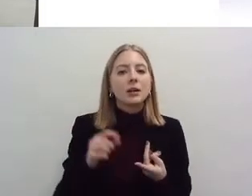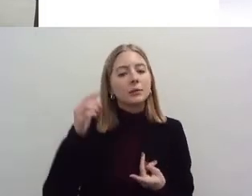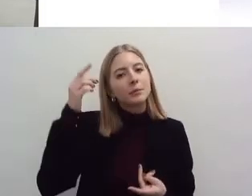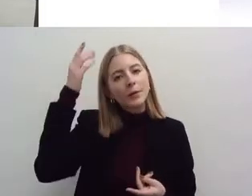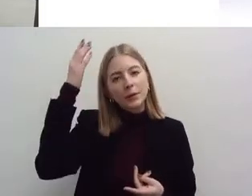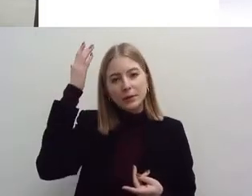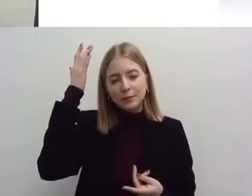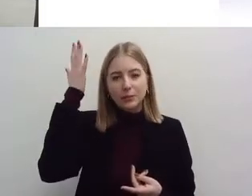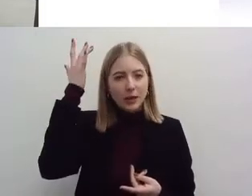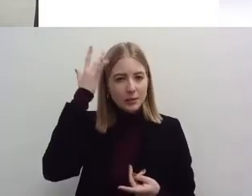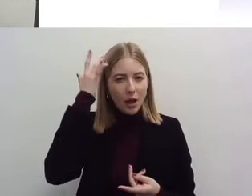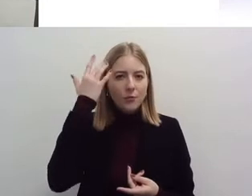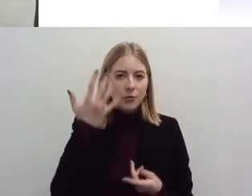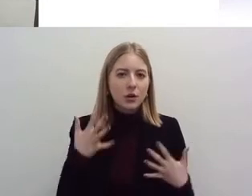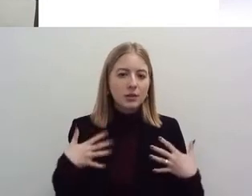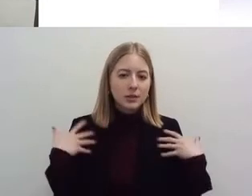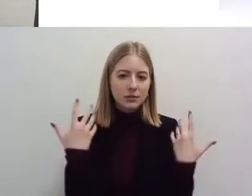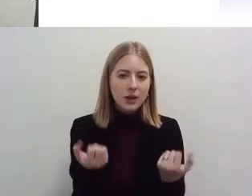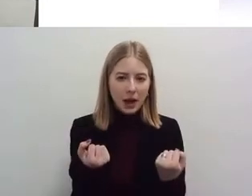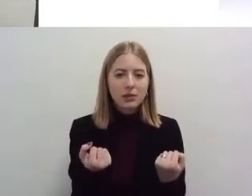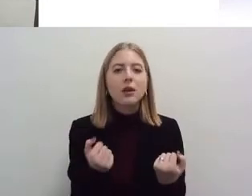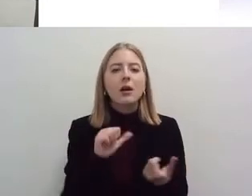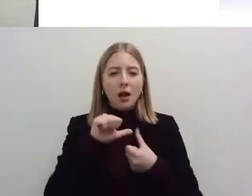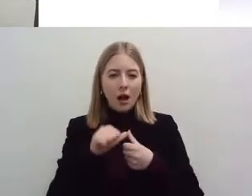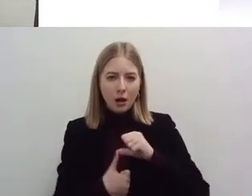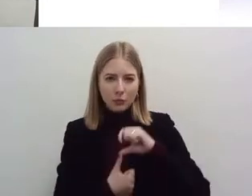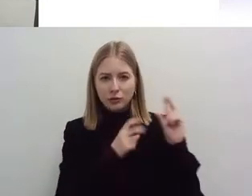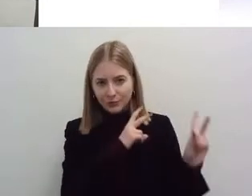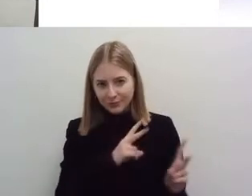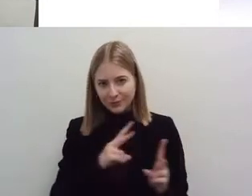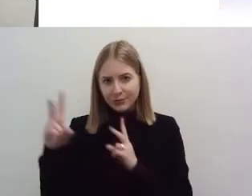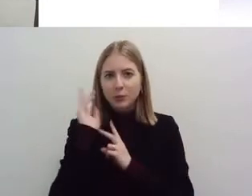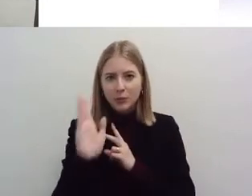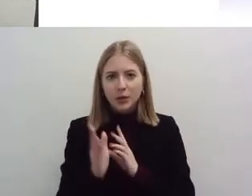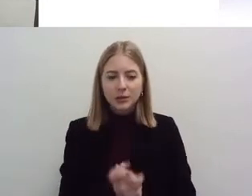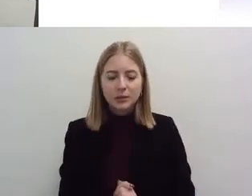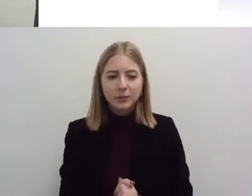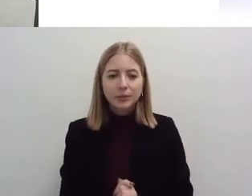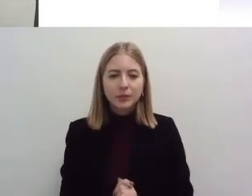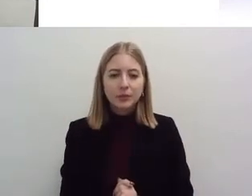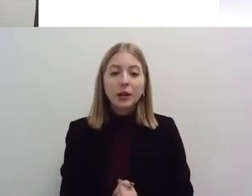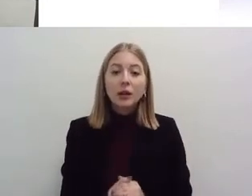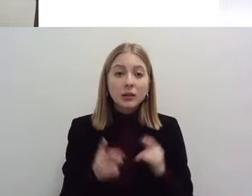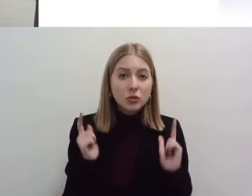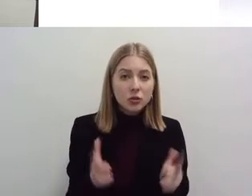others is really a critical ability for mental health.